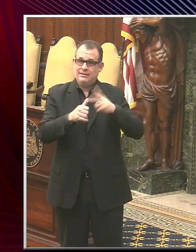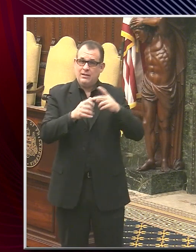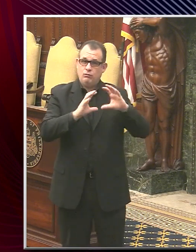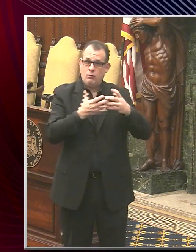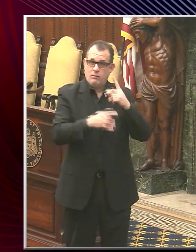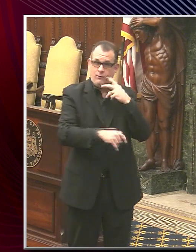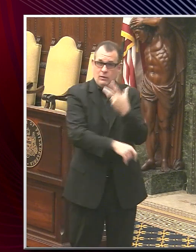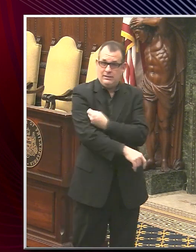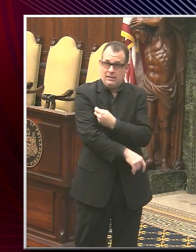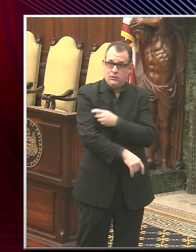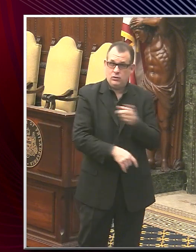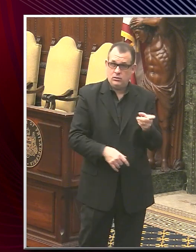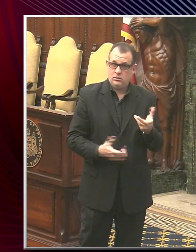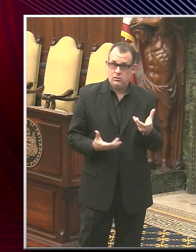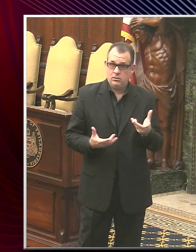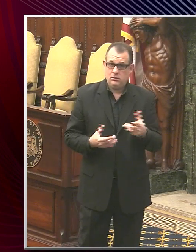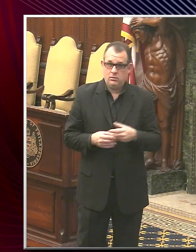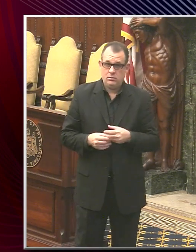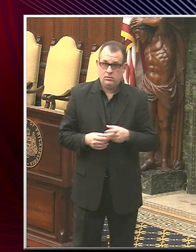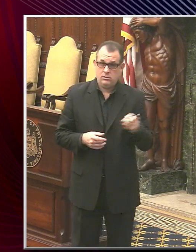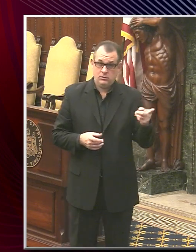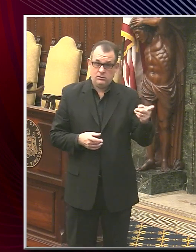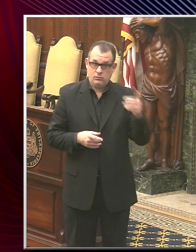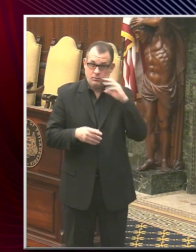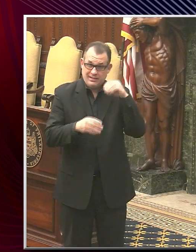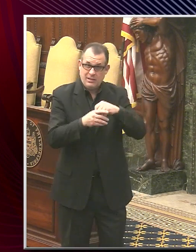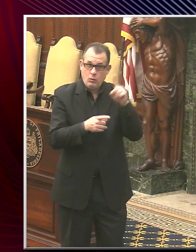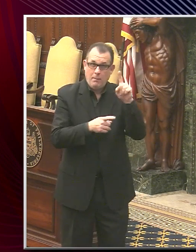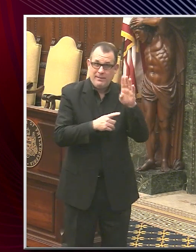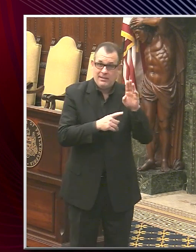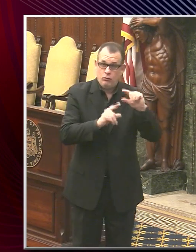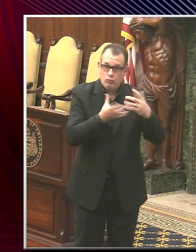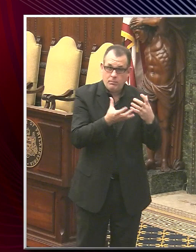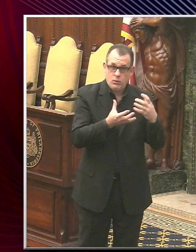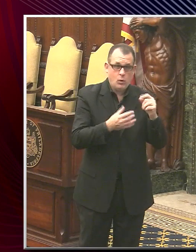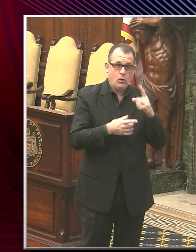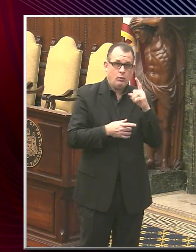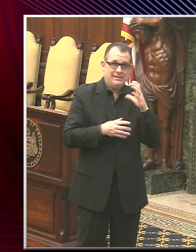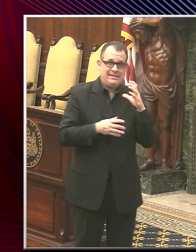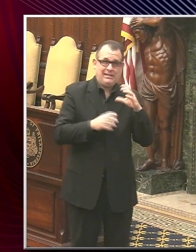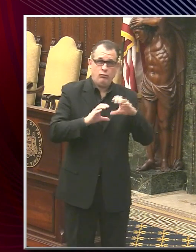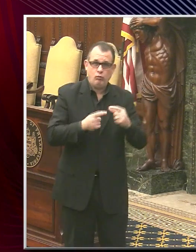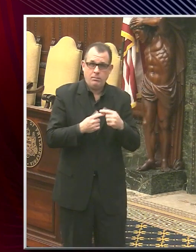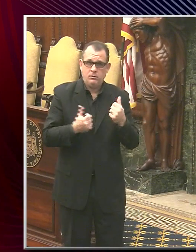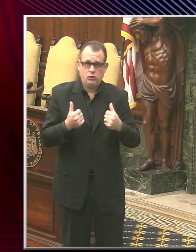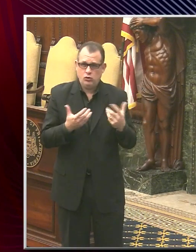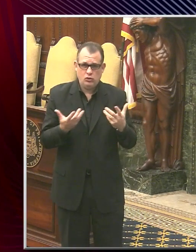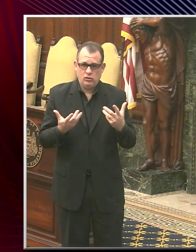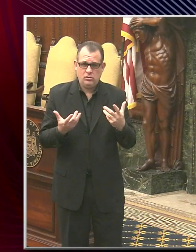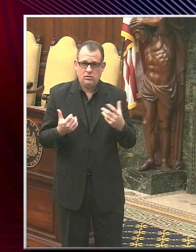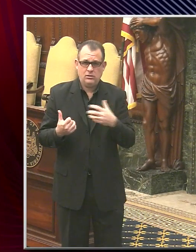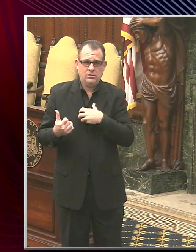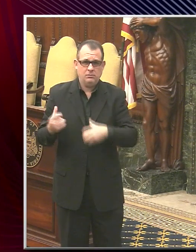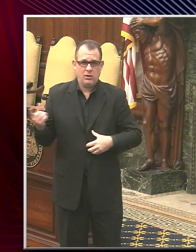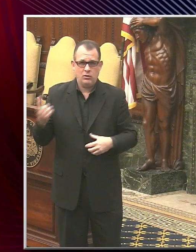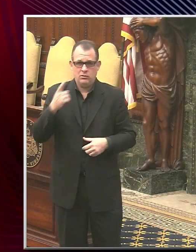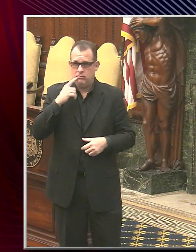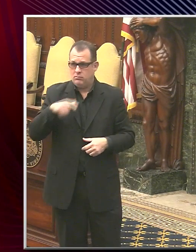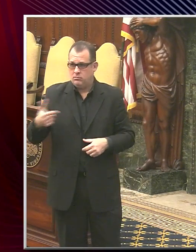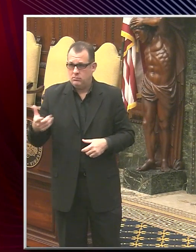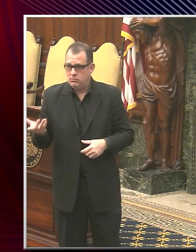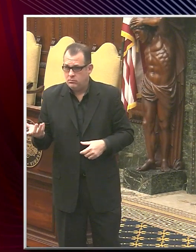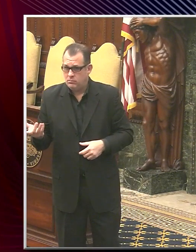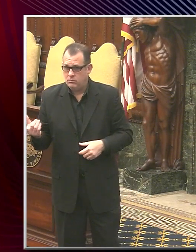vaccine? Will they be in the 1B group or the group after that? Now, we still haven't